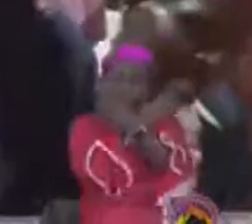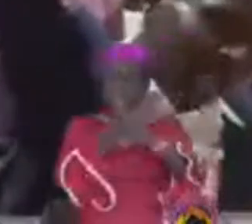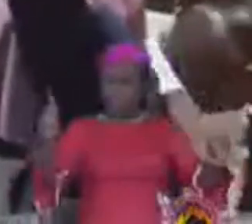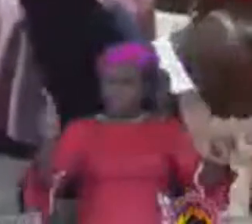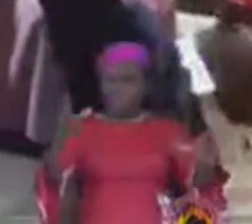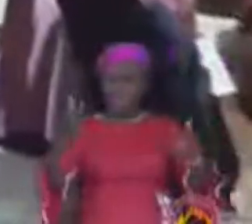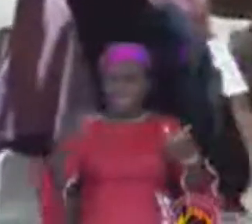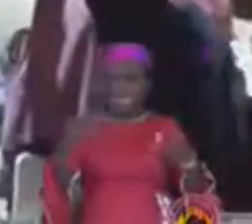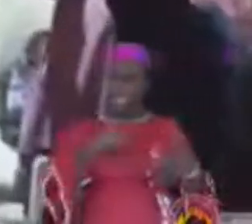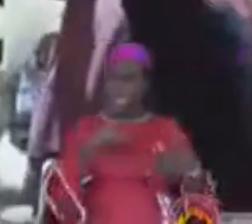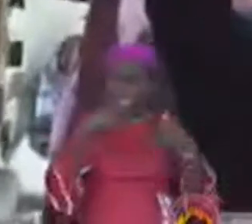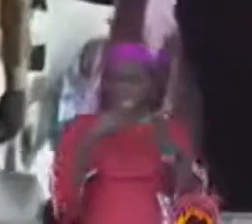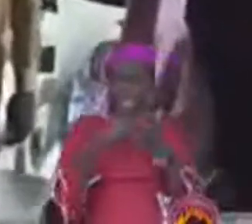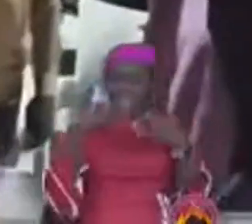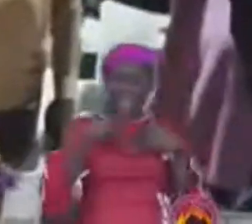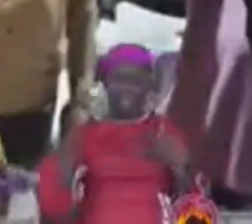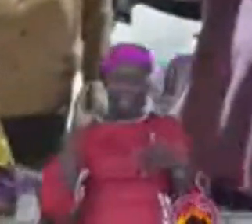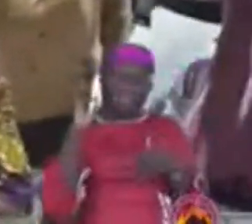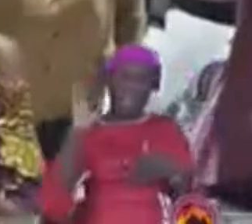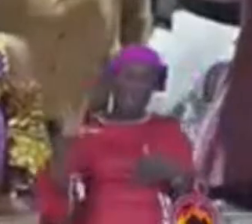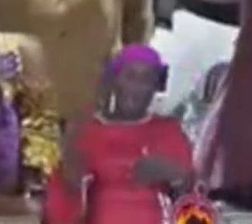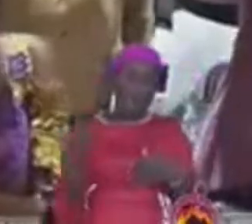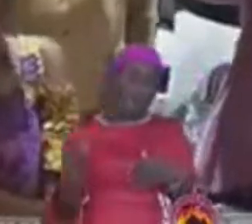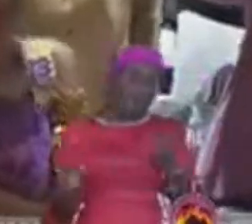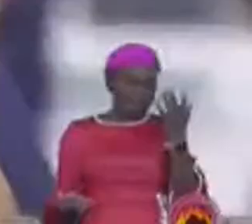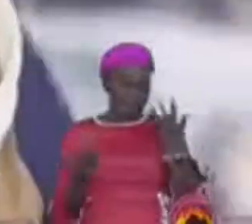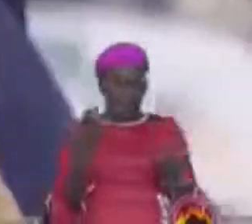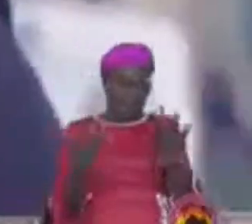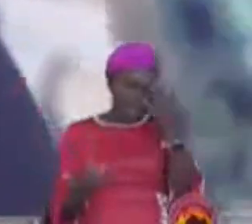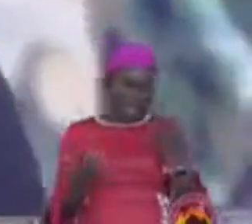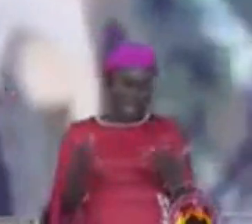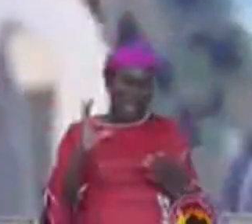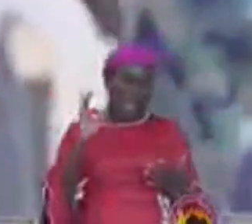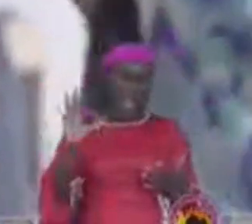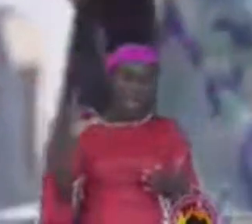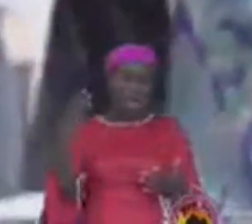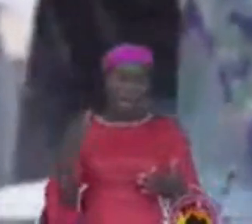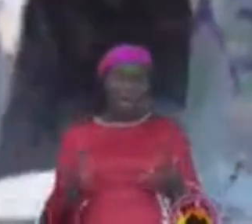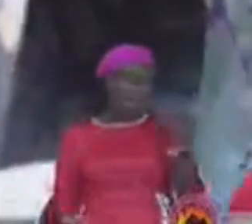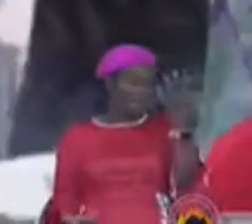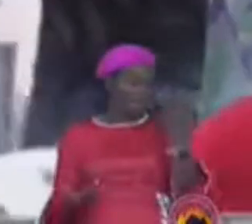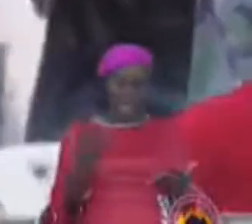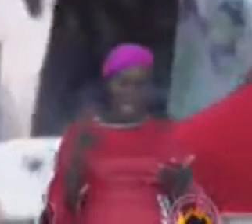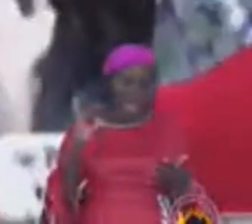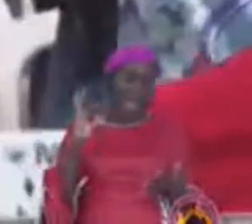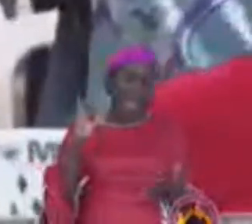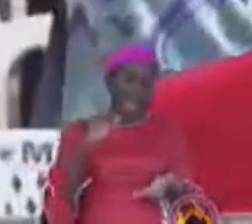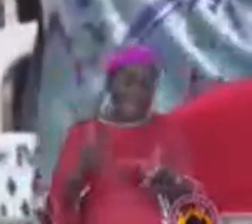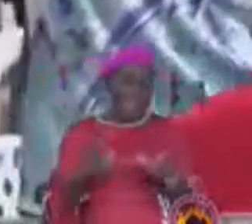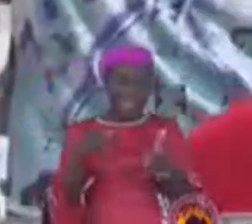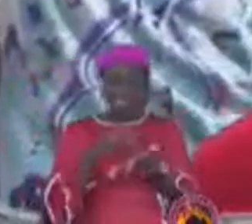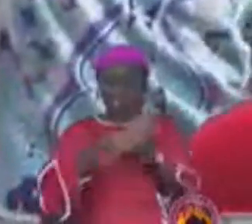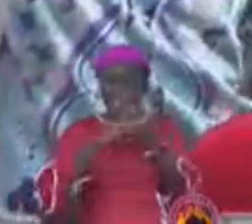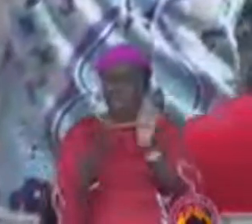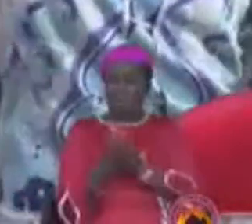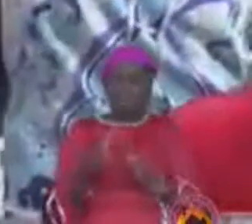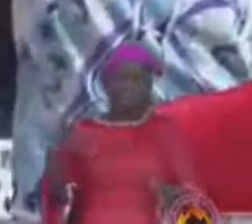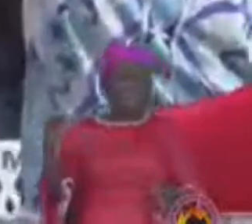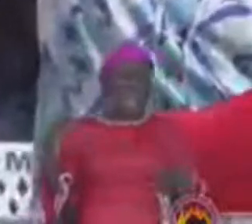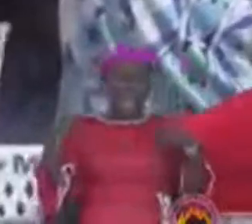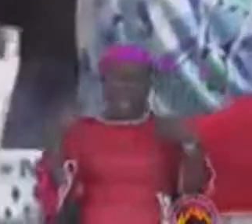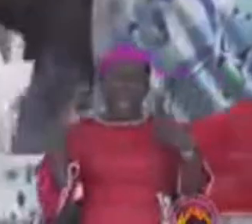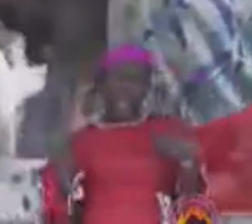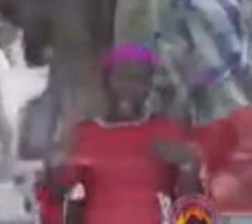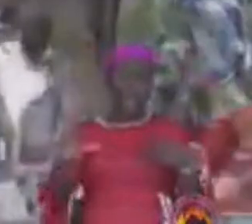fire, the arrow of power, the arrow of deliverance, the arrow of fire, the arrow of power, the arrow of